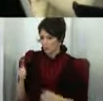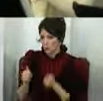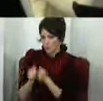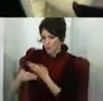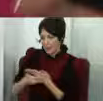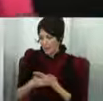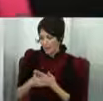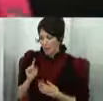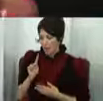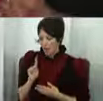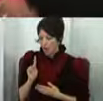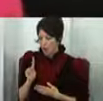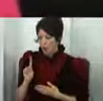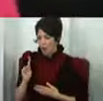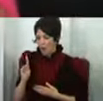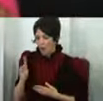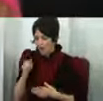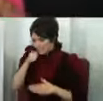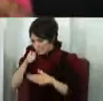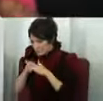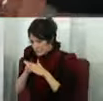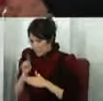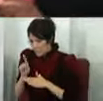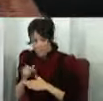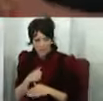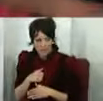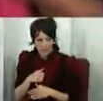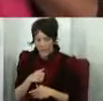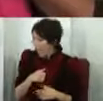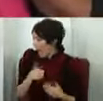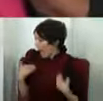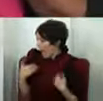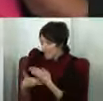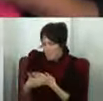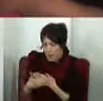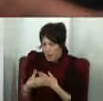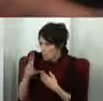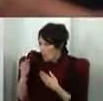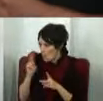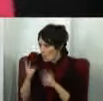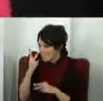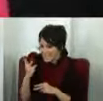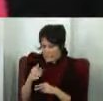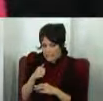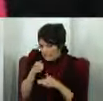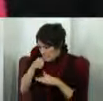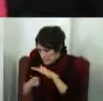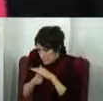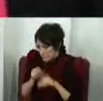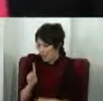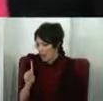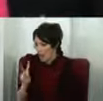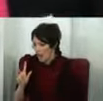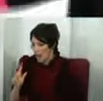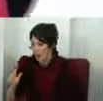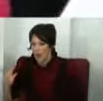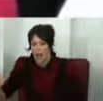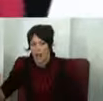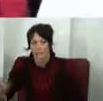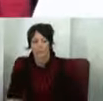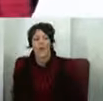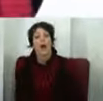Martina and the baby. Joseph, I'm right behind you, honey. The homophobes have spotted us. But then the other queer folk pulled